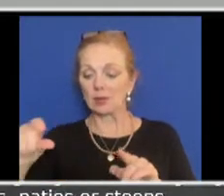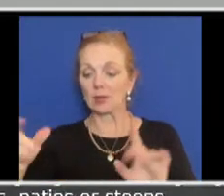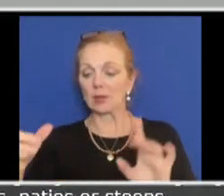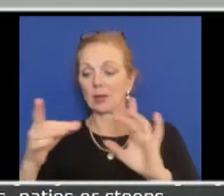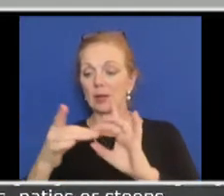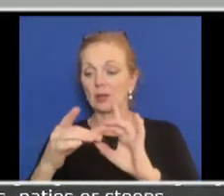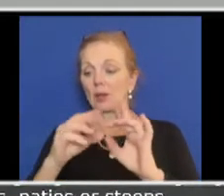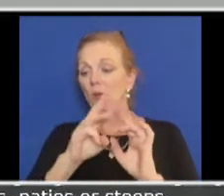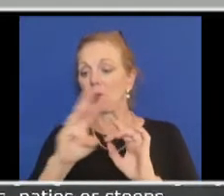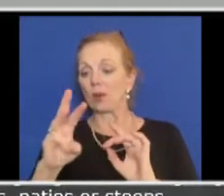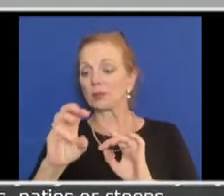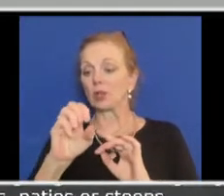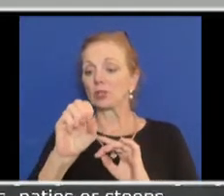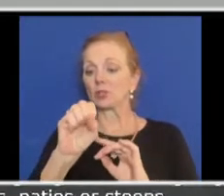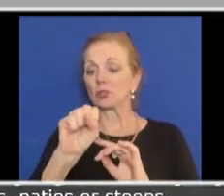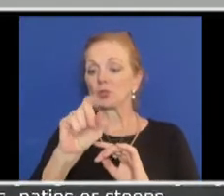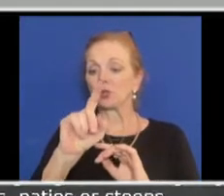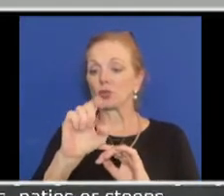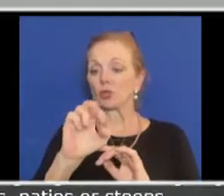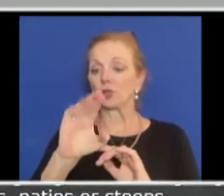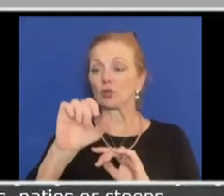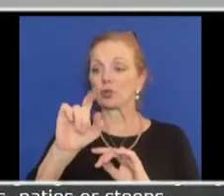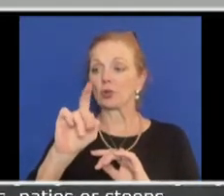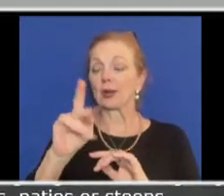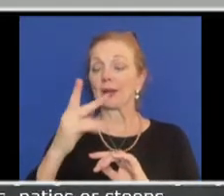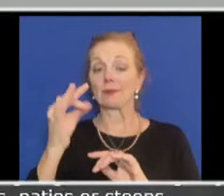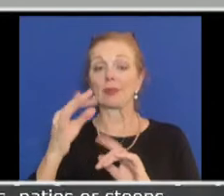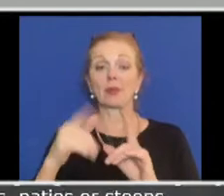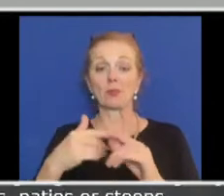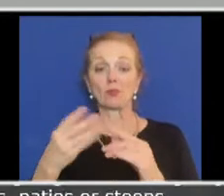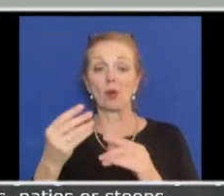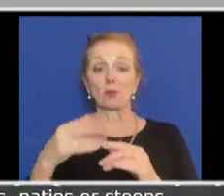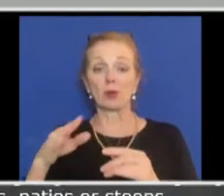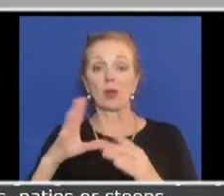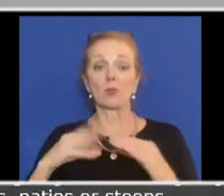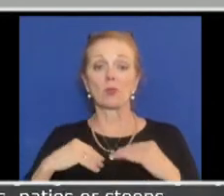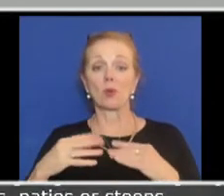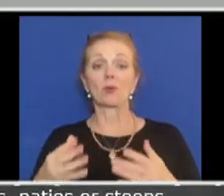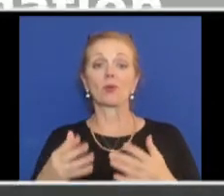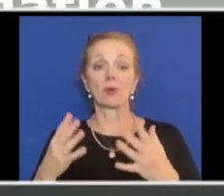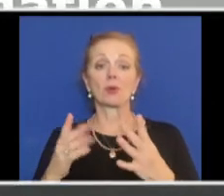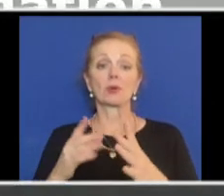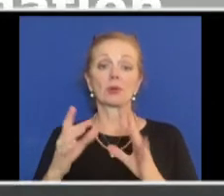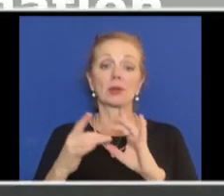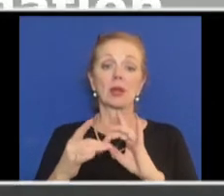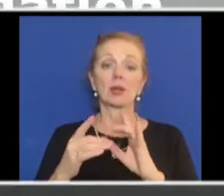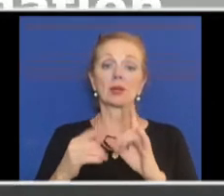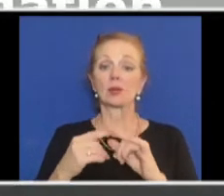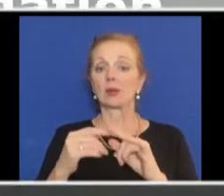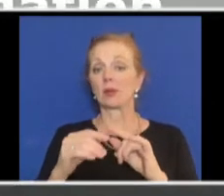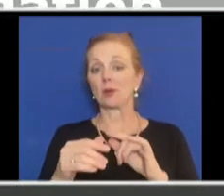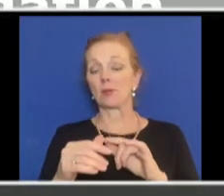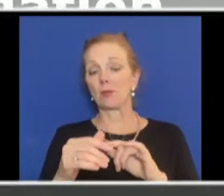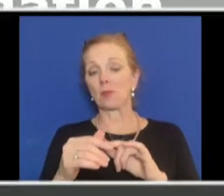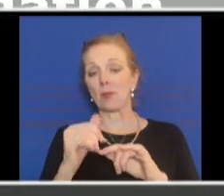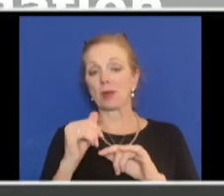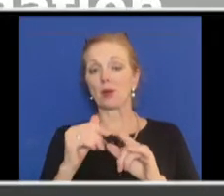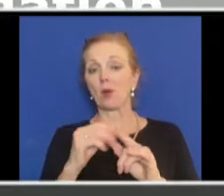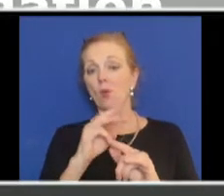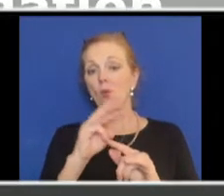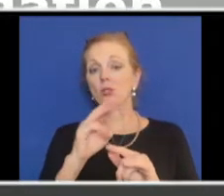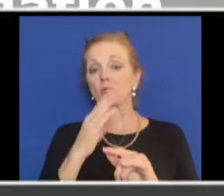West Sugar Creek if the adjacent property owner would agree to that that would provide some pedestrian connectivity back over to West Sugar Creek